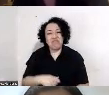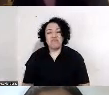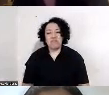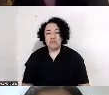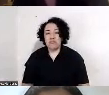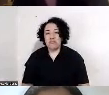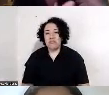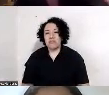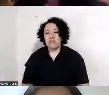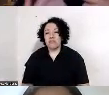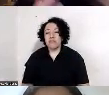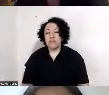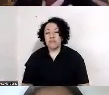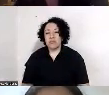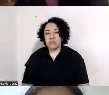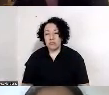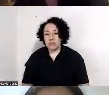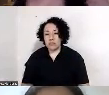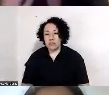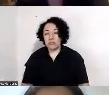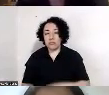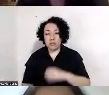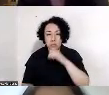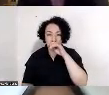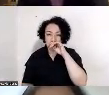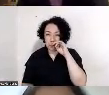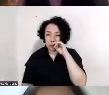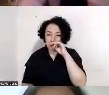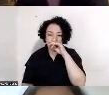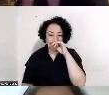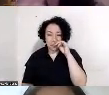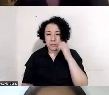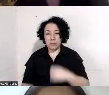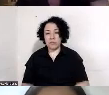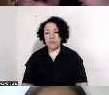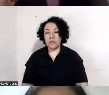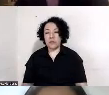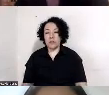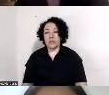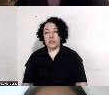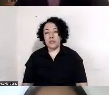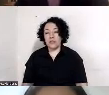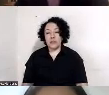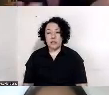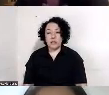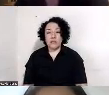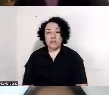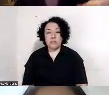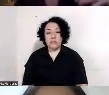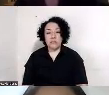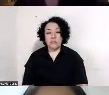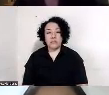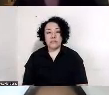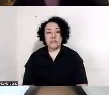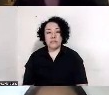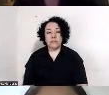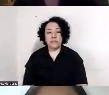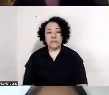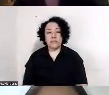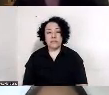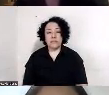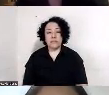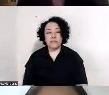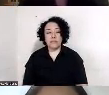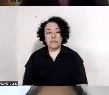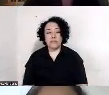high school. So if high school teachers can help develop these online friendships, that sustained